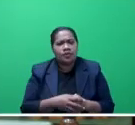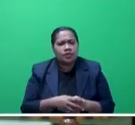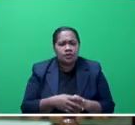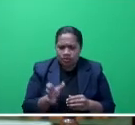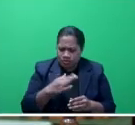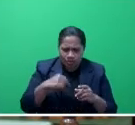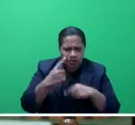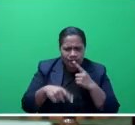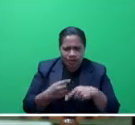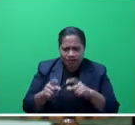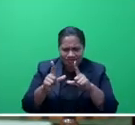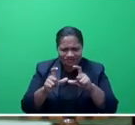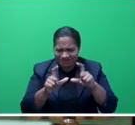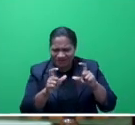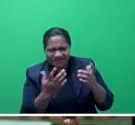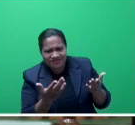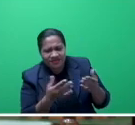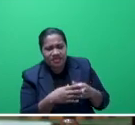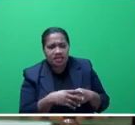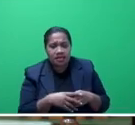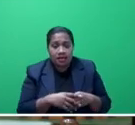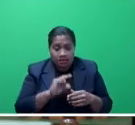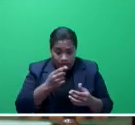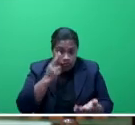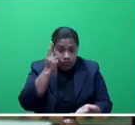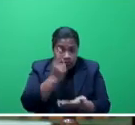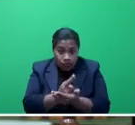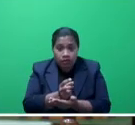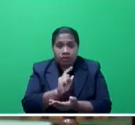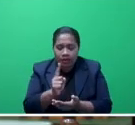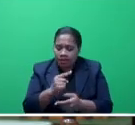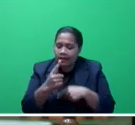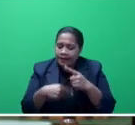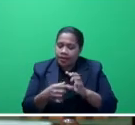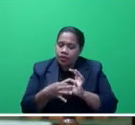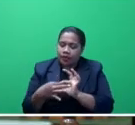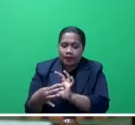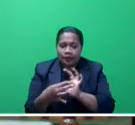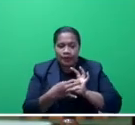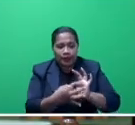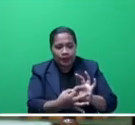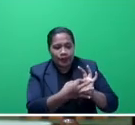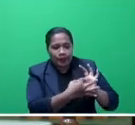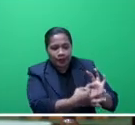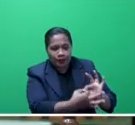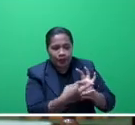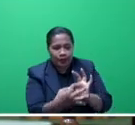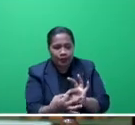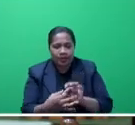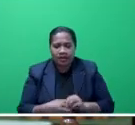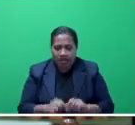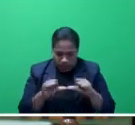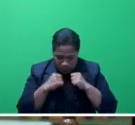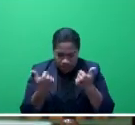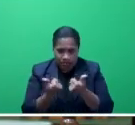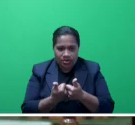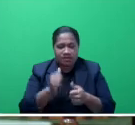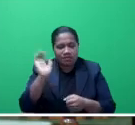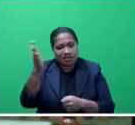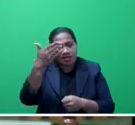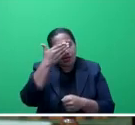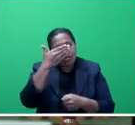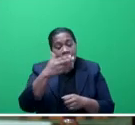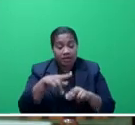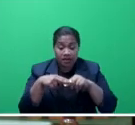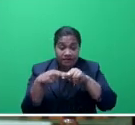photo ops. At the core, it's about working together towards an agreed upon outcome. And Fiji's friendship